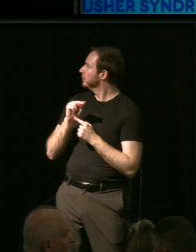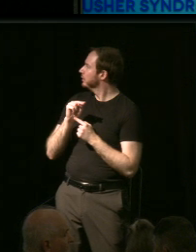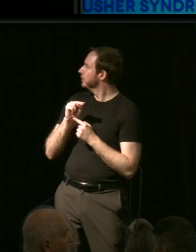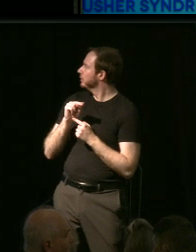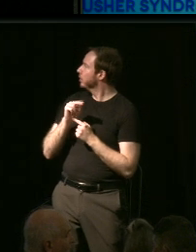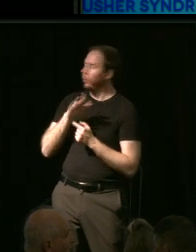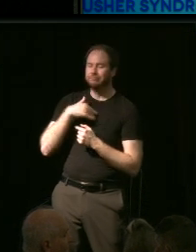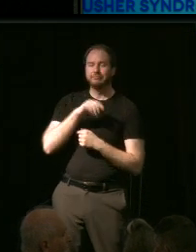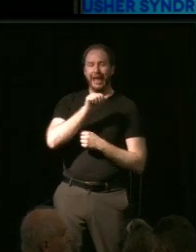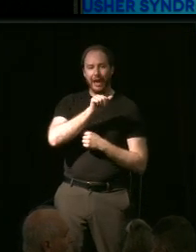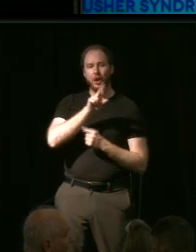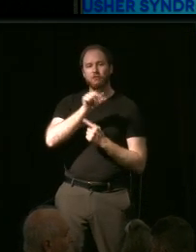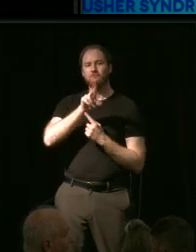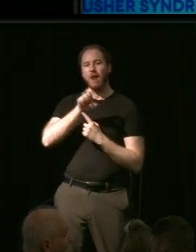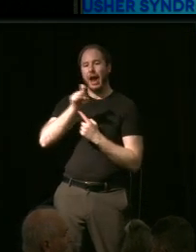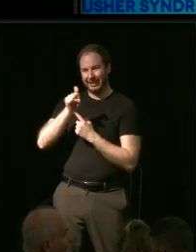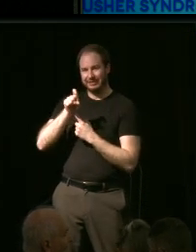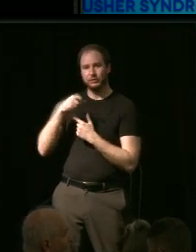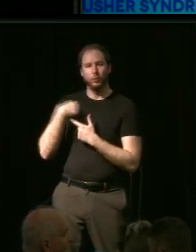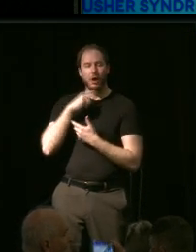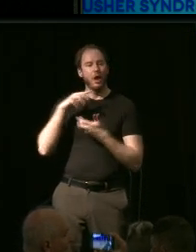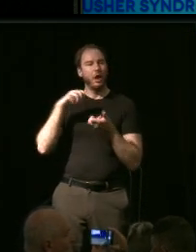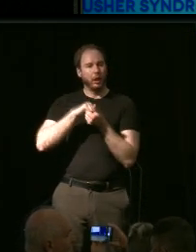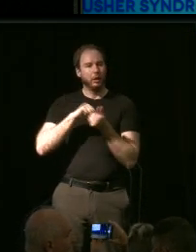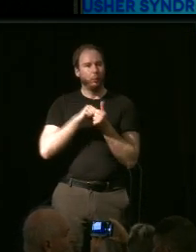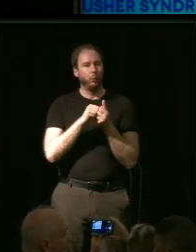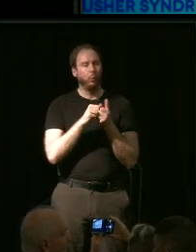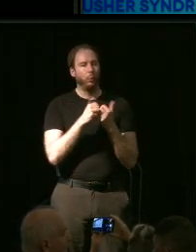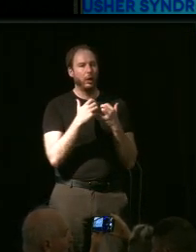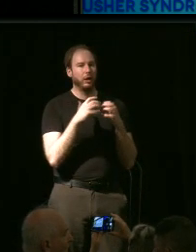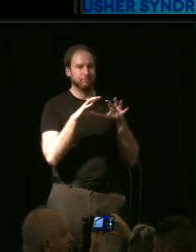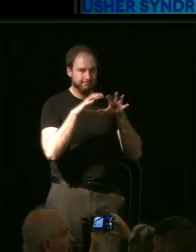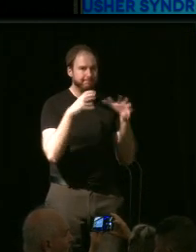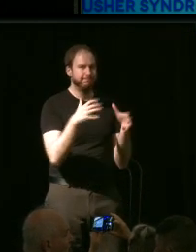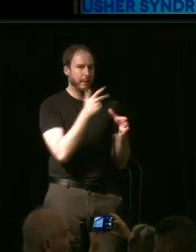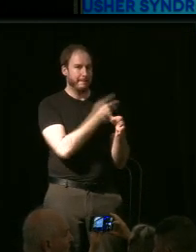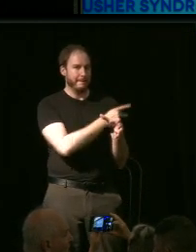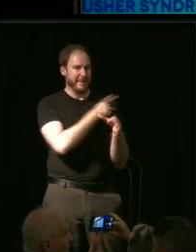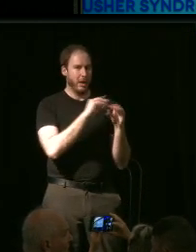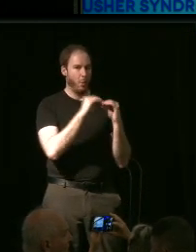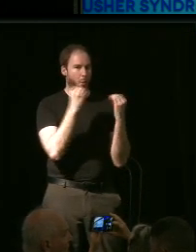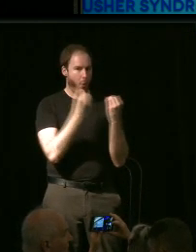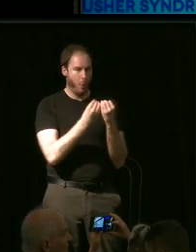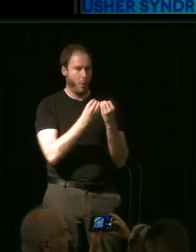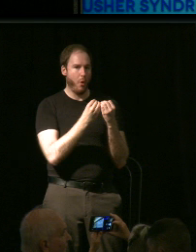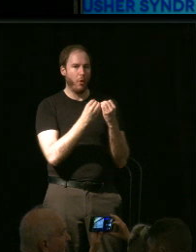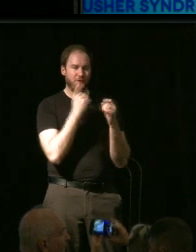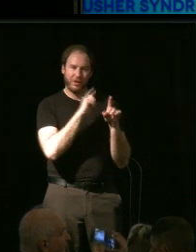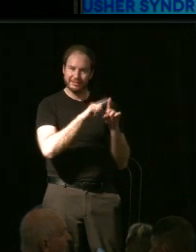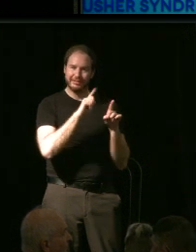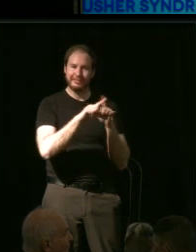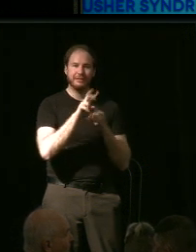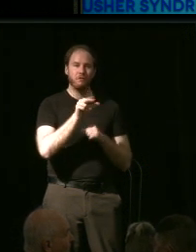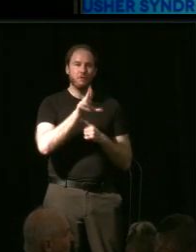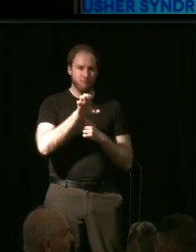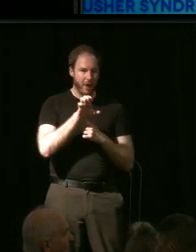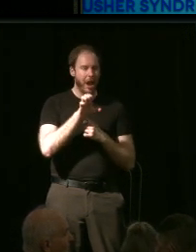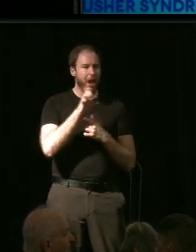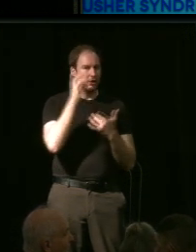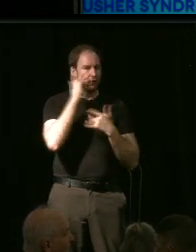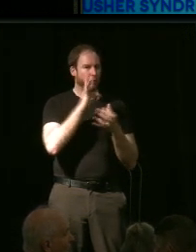working with a larger group of patient advocacy organizations across related rare disorders of vision